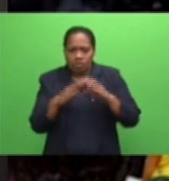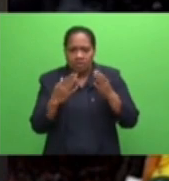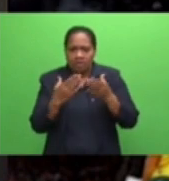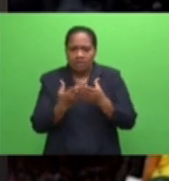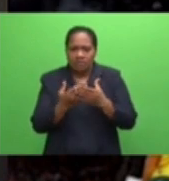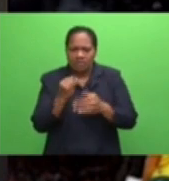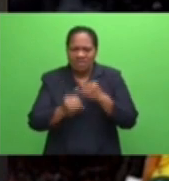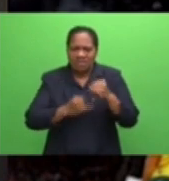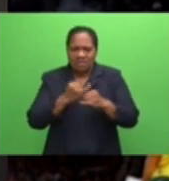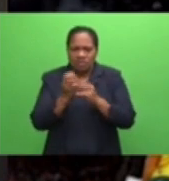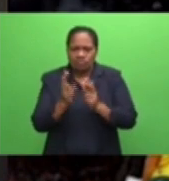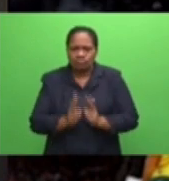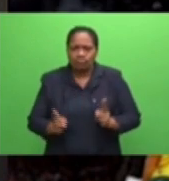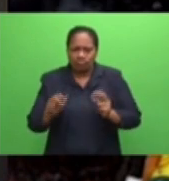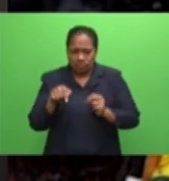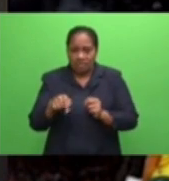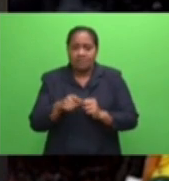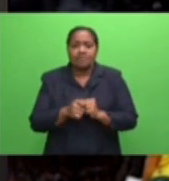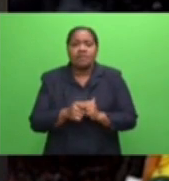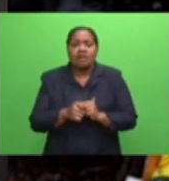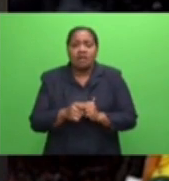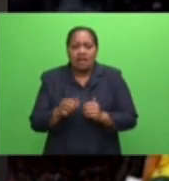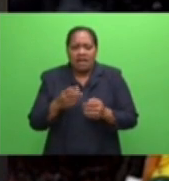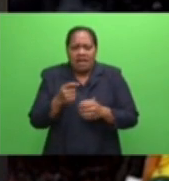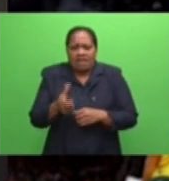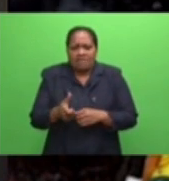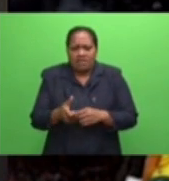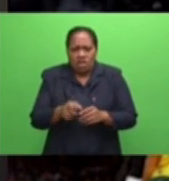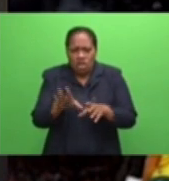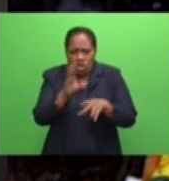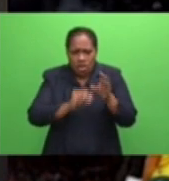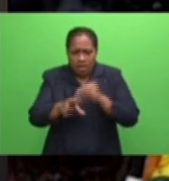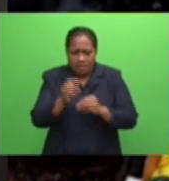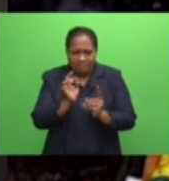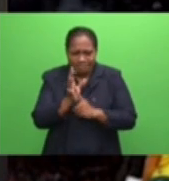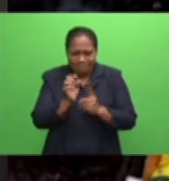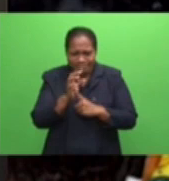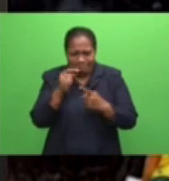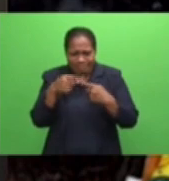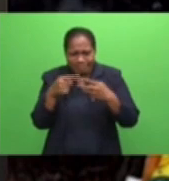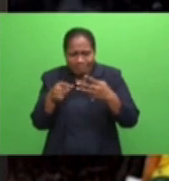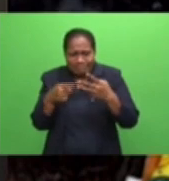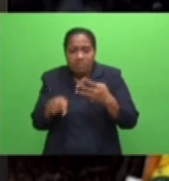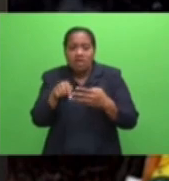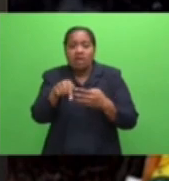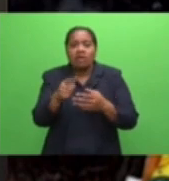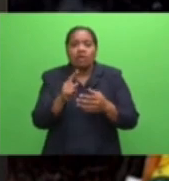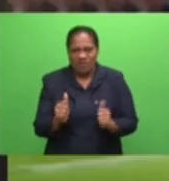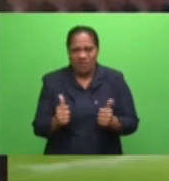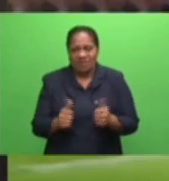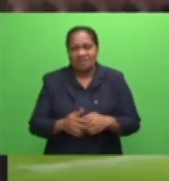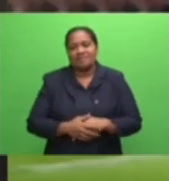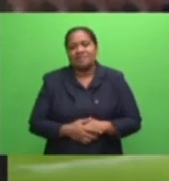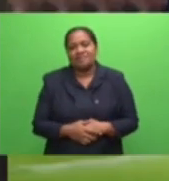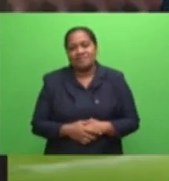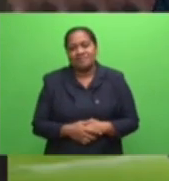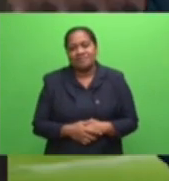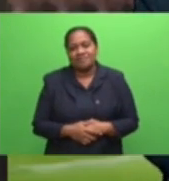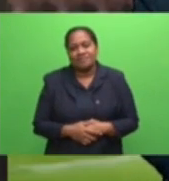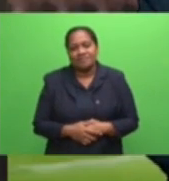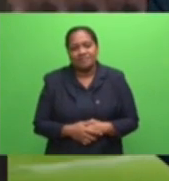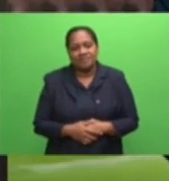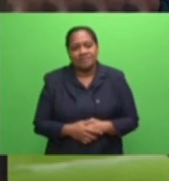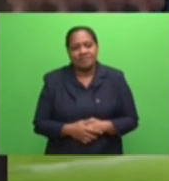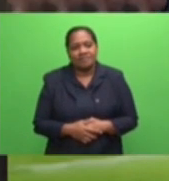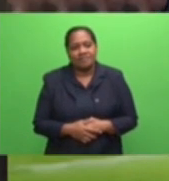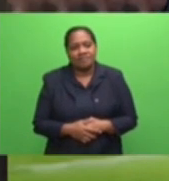go it alone after learning of key recommendations that emerged from a report commissioned by New Zealand Rugby. Chelsea